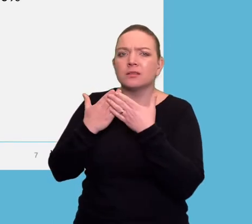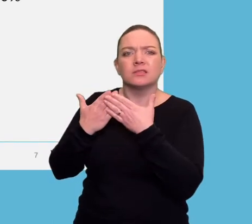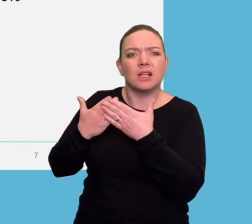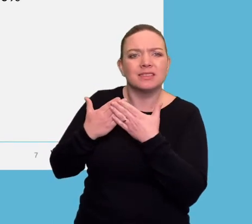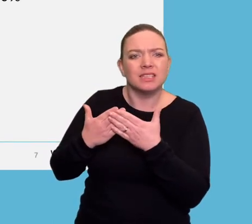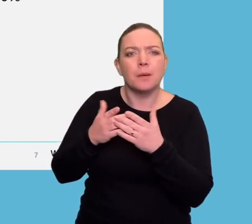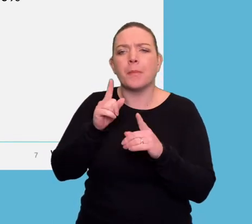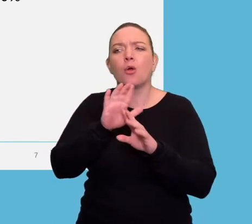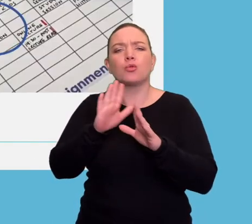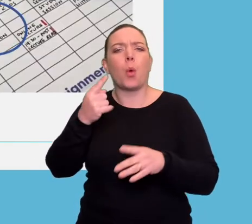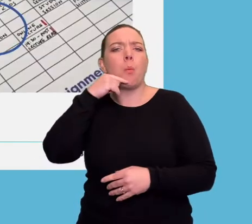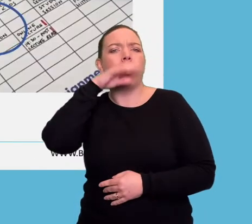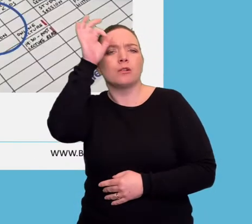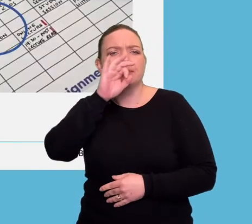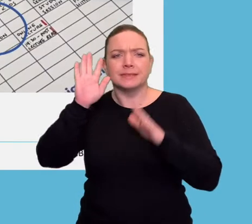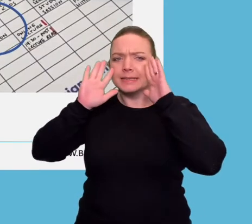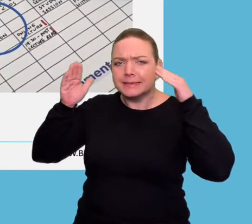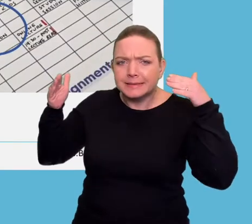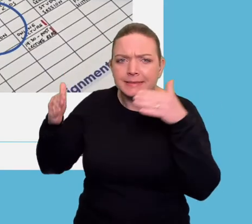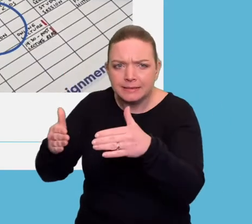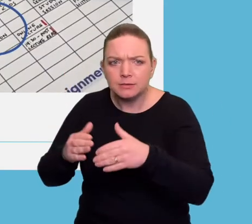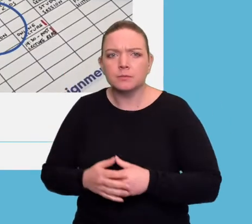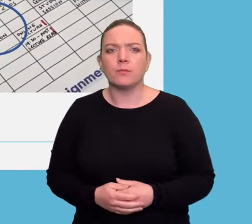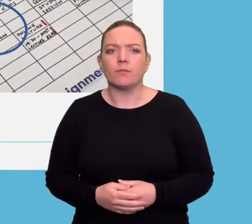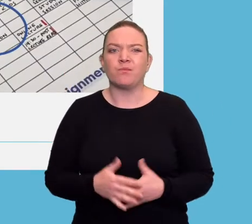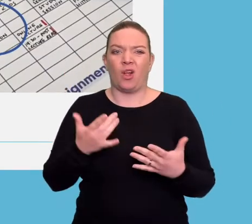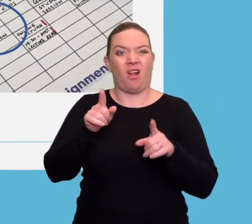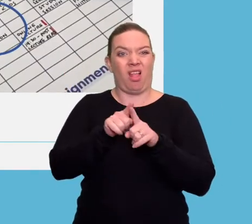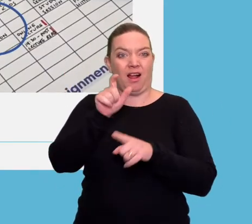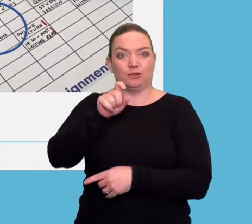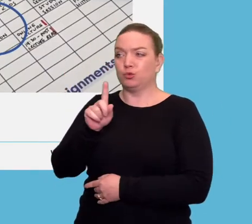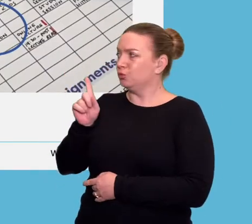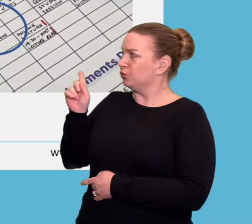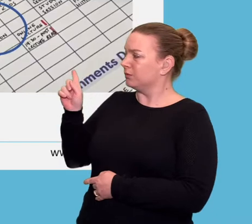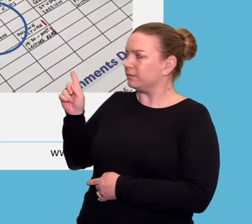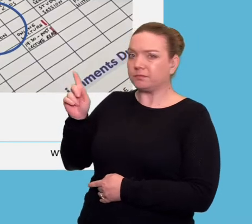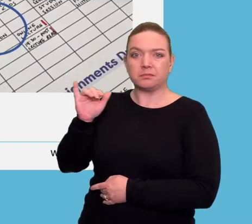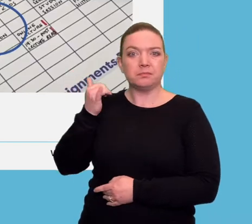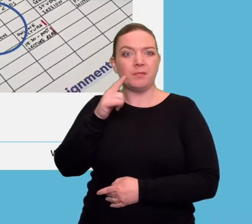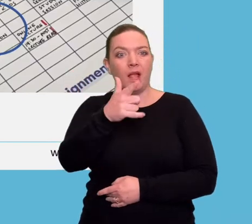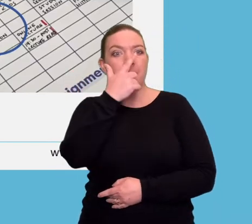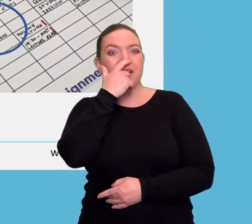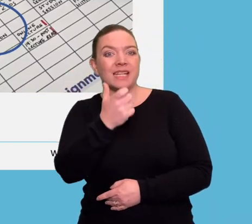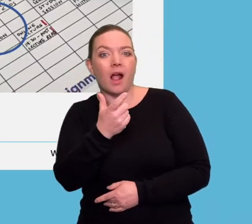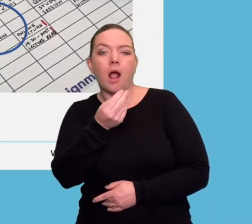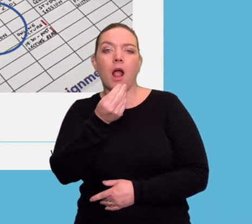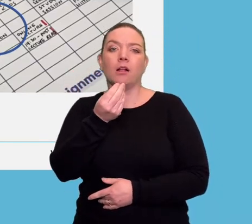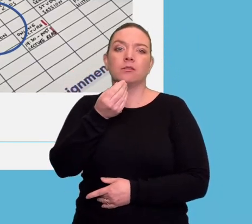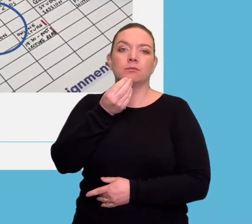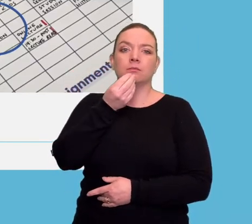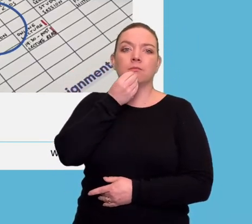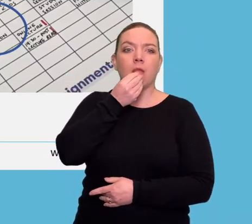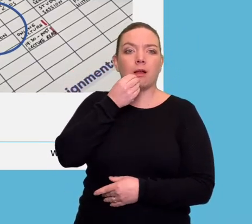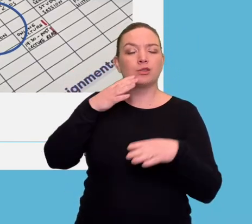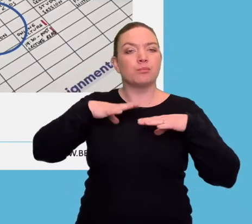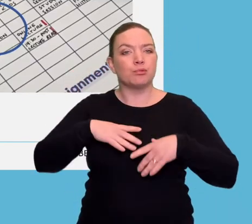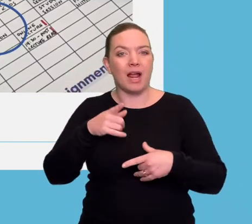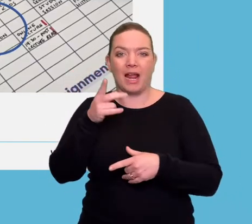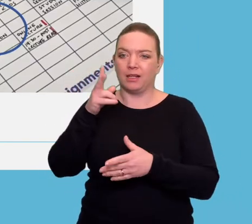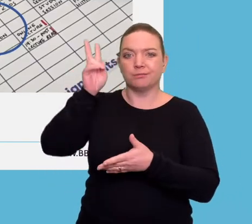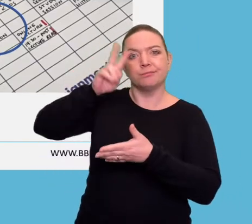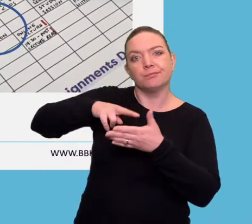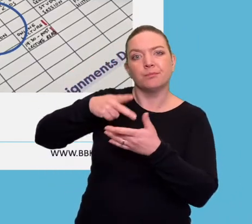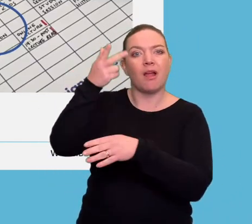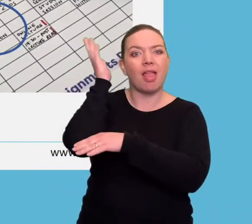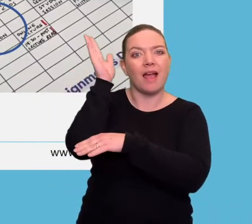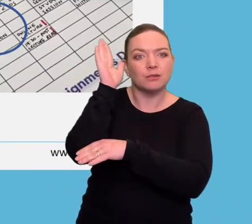100%. Like the student here, you may be able to do some reading for your lecture during a lunch break or while travelling to campus for a